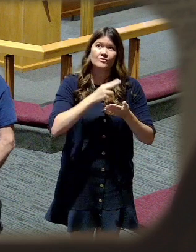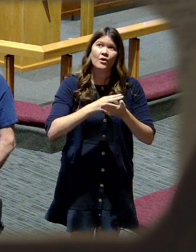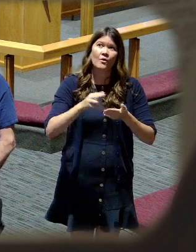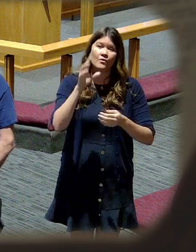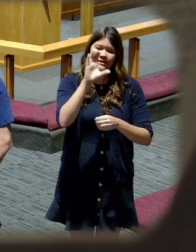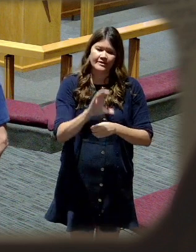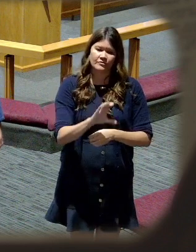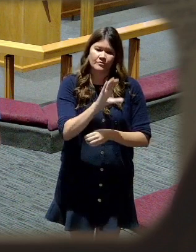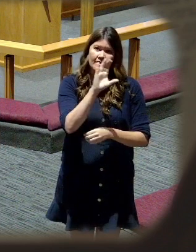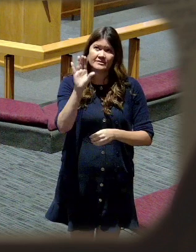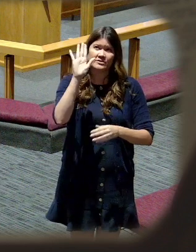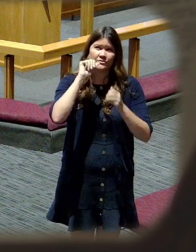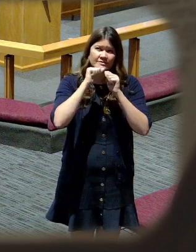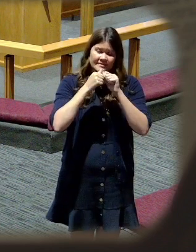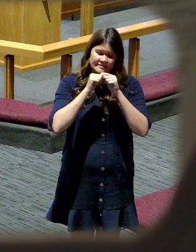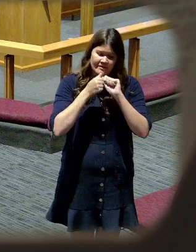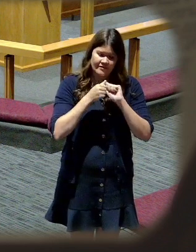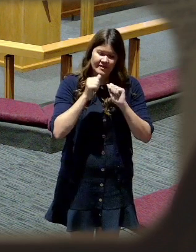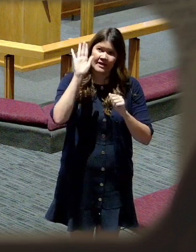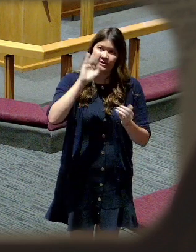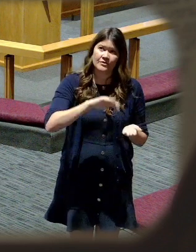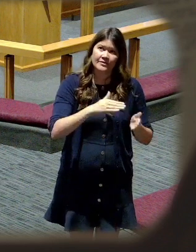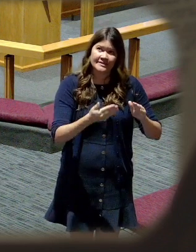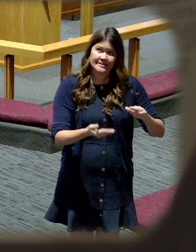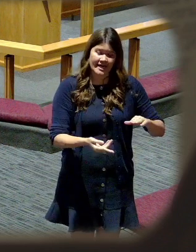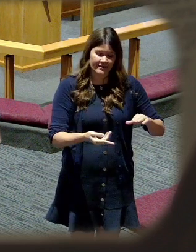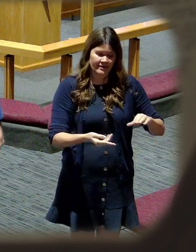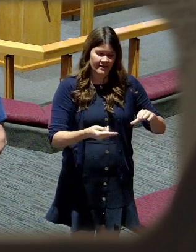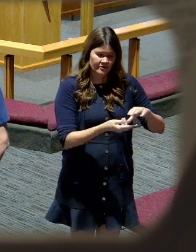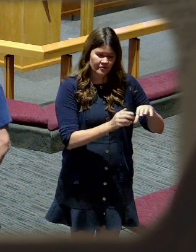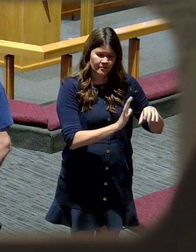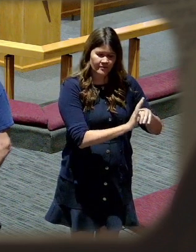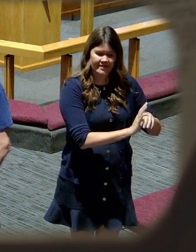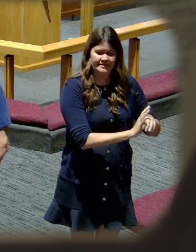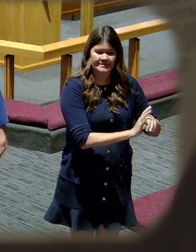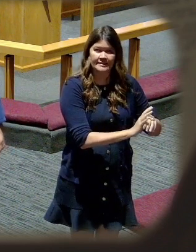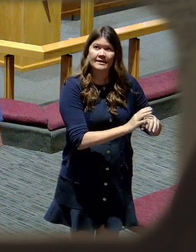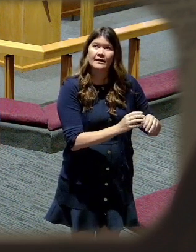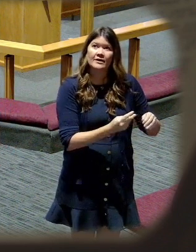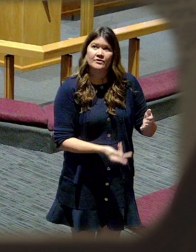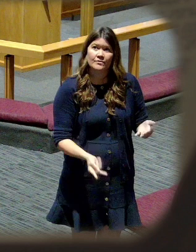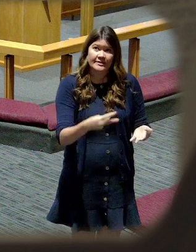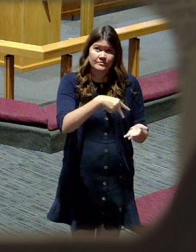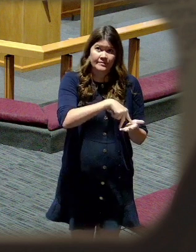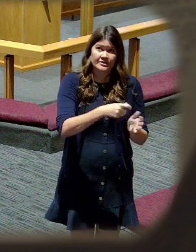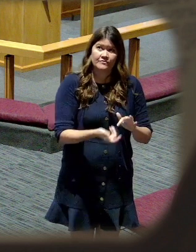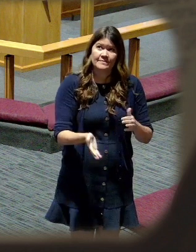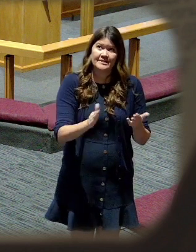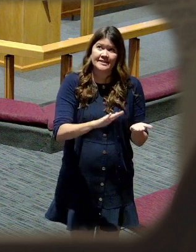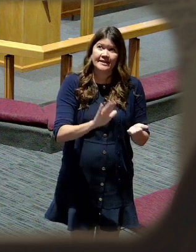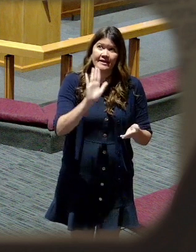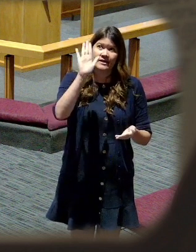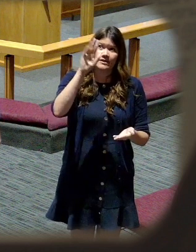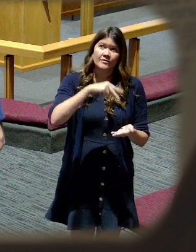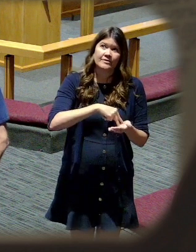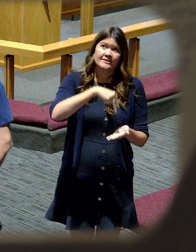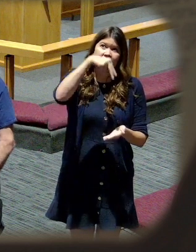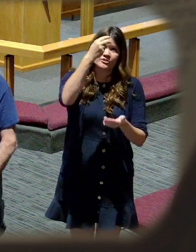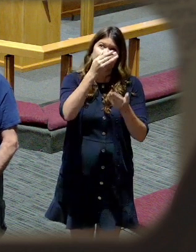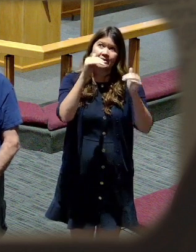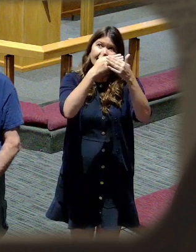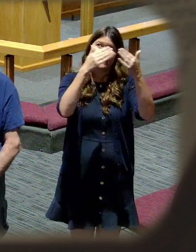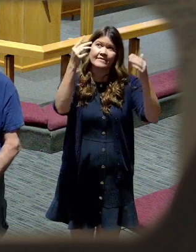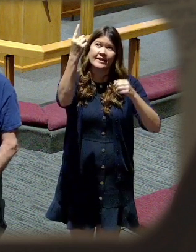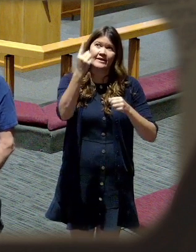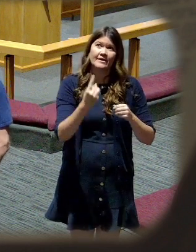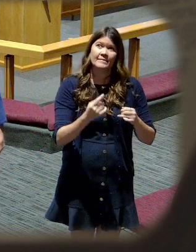and passion, your blessed death, your rest in the tomb, your resurrection from the dead, your ascension into heaven, and your coming for